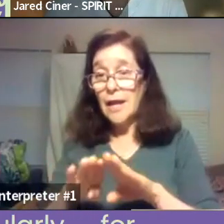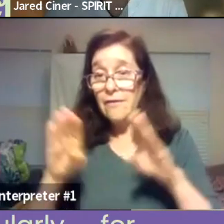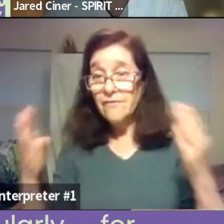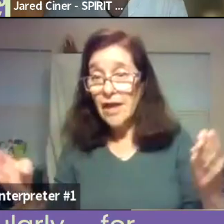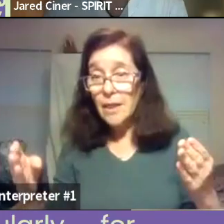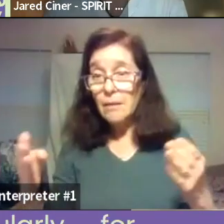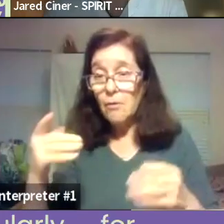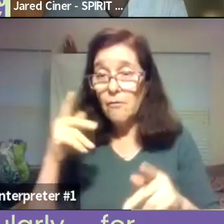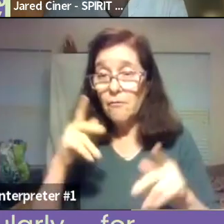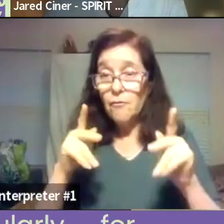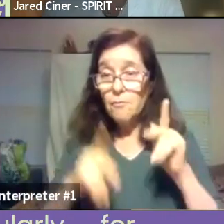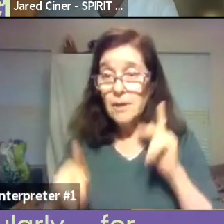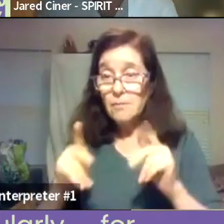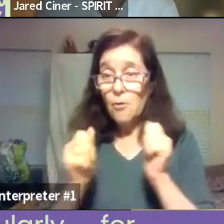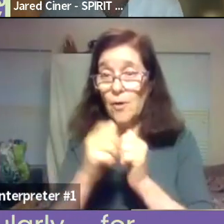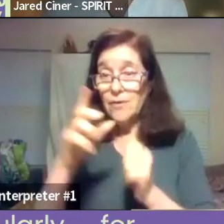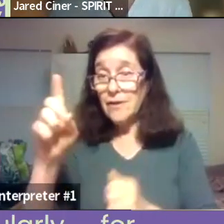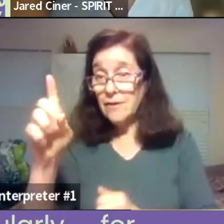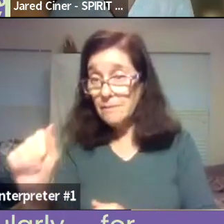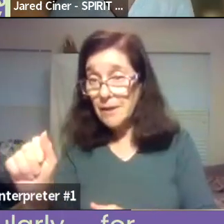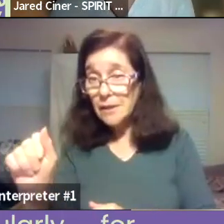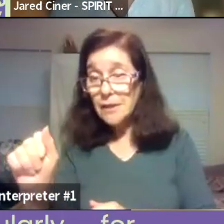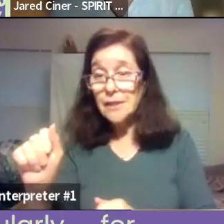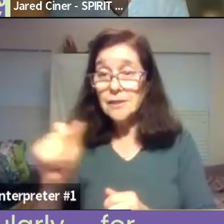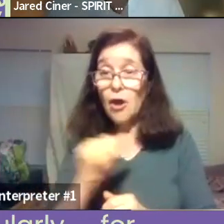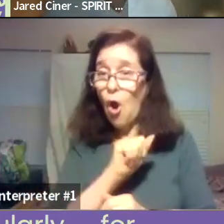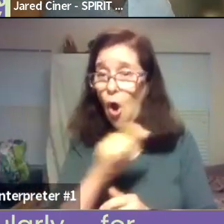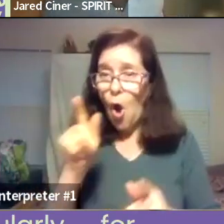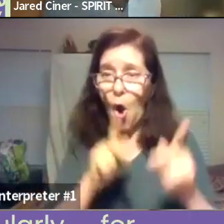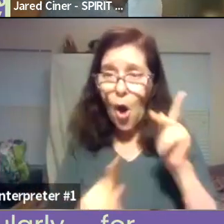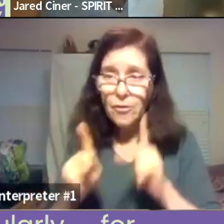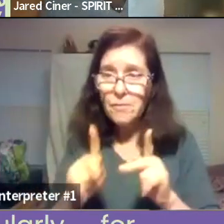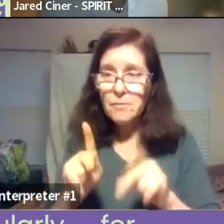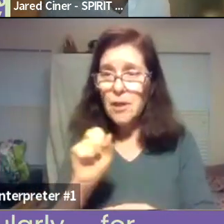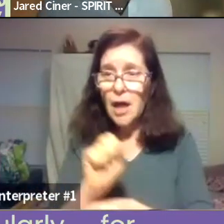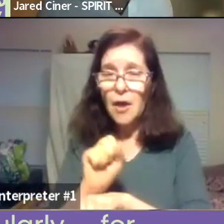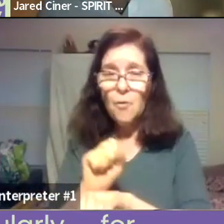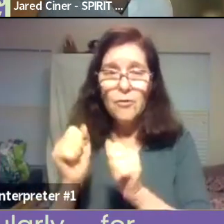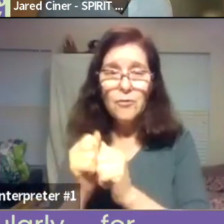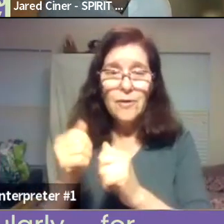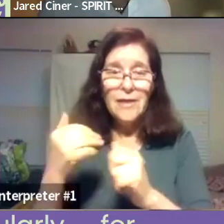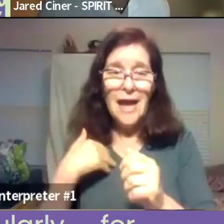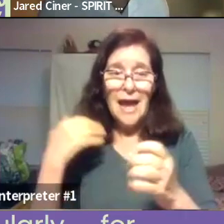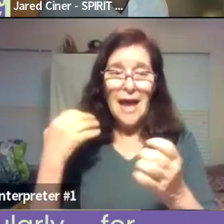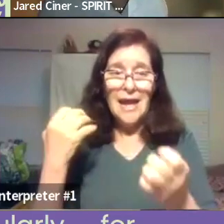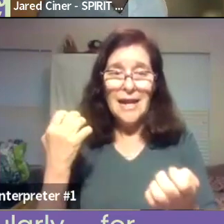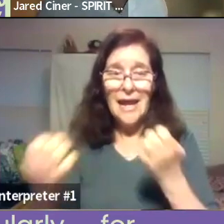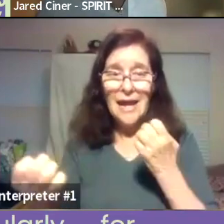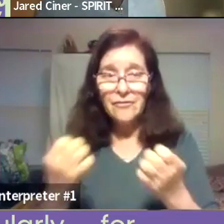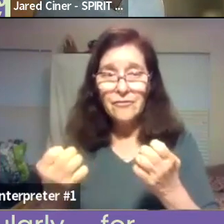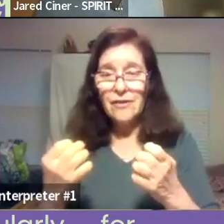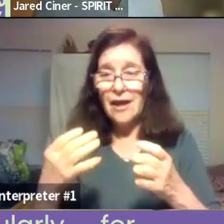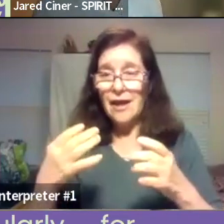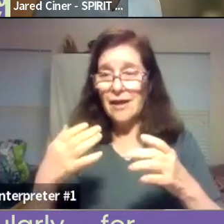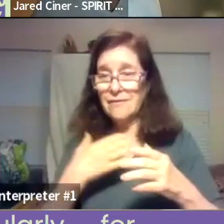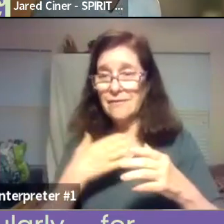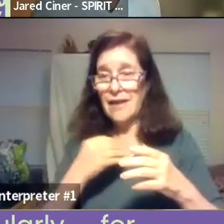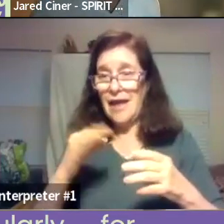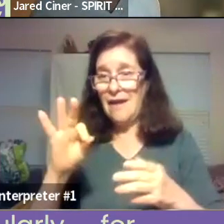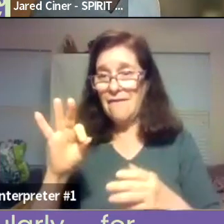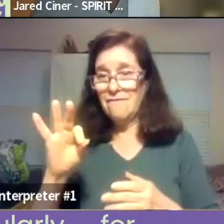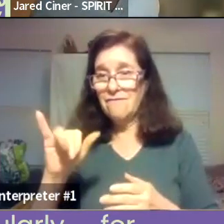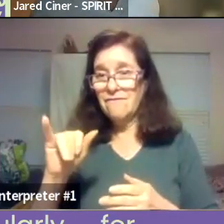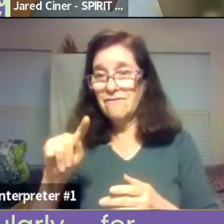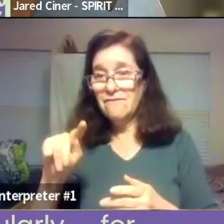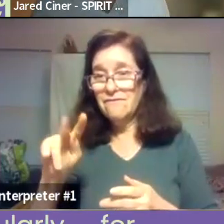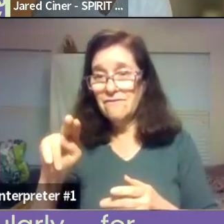with disabilities. All the people who I worked with as a support counselor had exercise and fitness goals. And meanwhile,